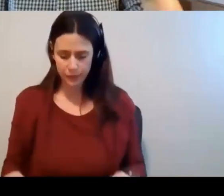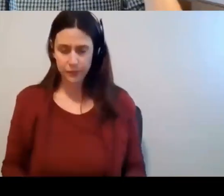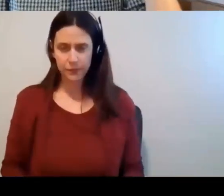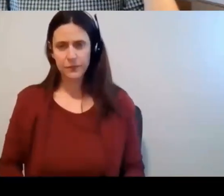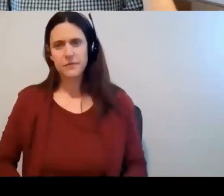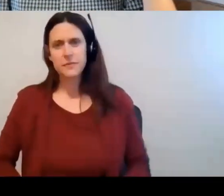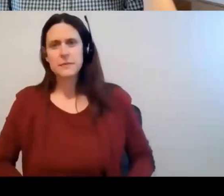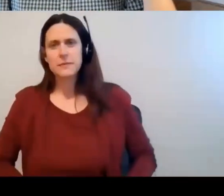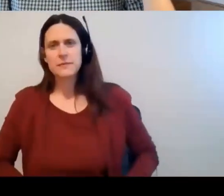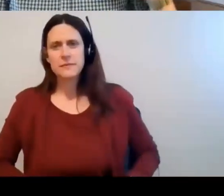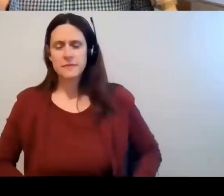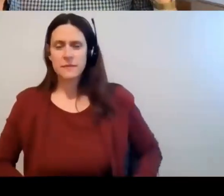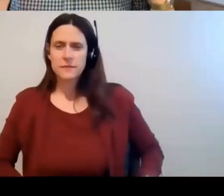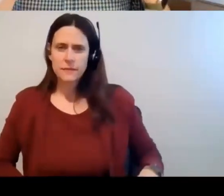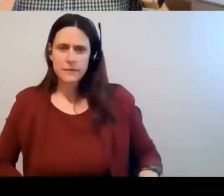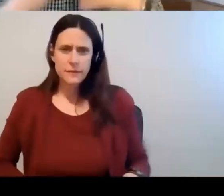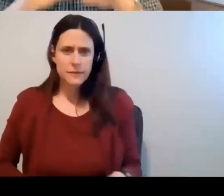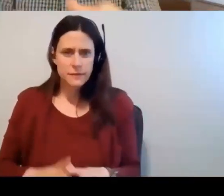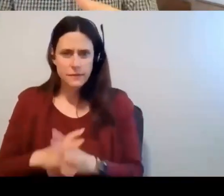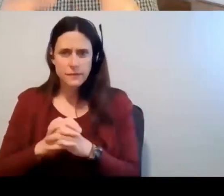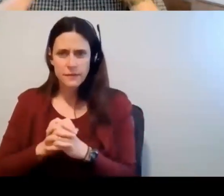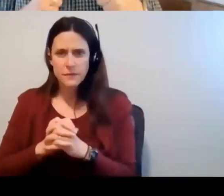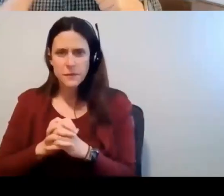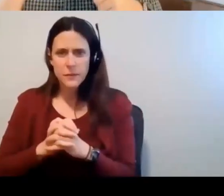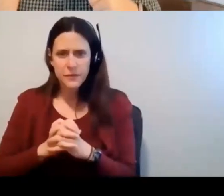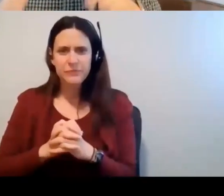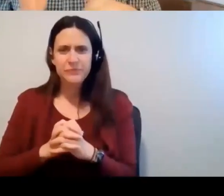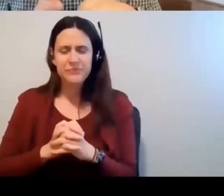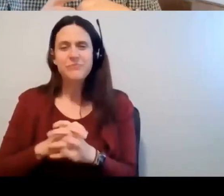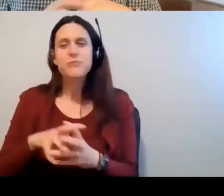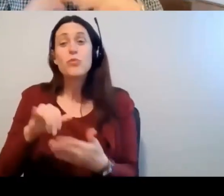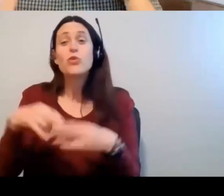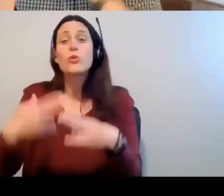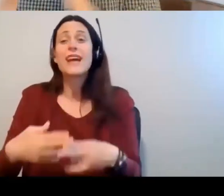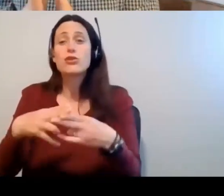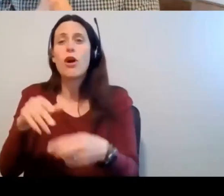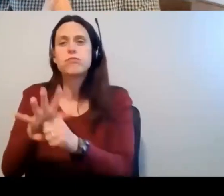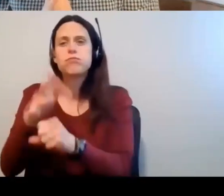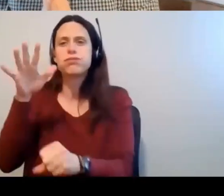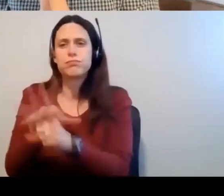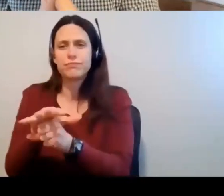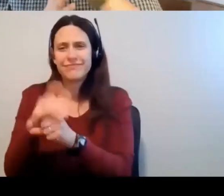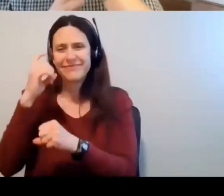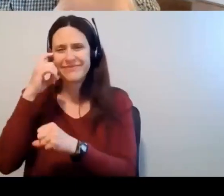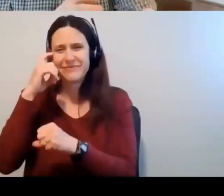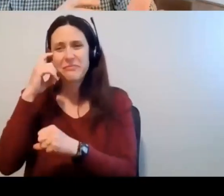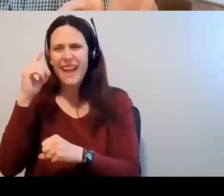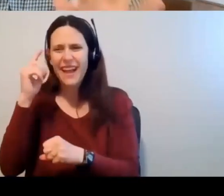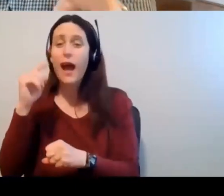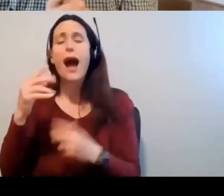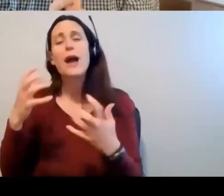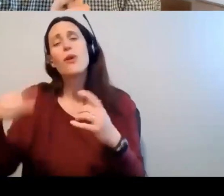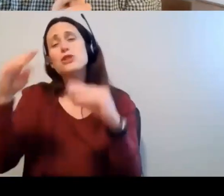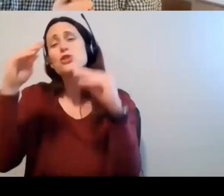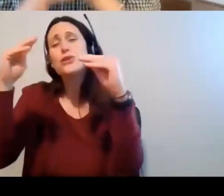That is flipping your lid. I want you to be able to teach that to your young people. I think I saw folks following along. You've got a